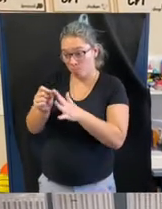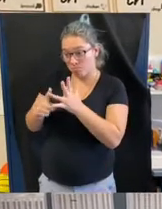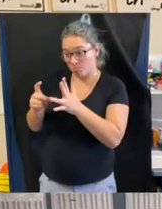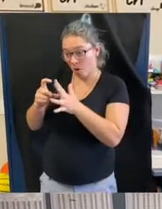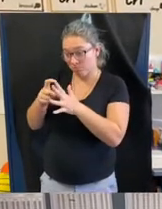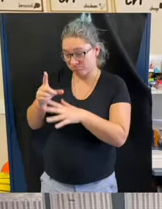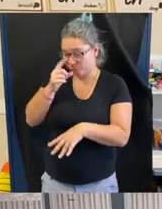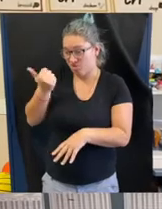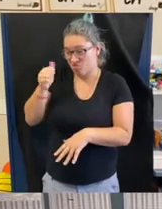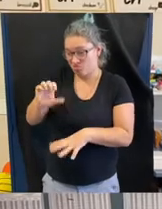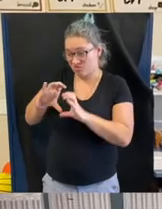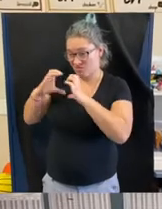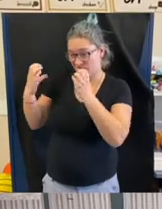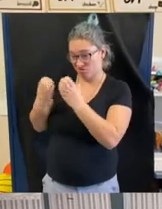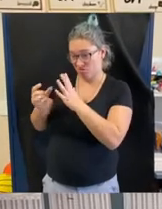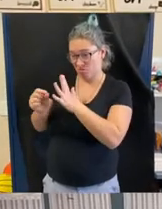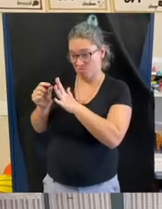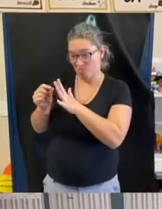borrow the class pod.